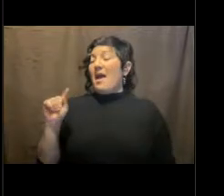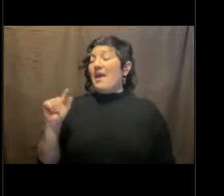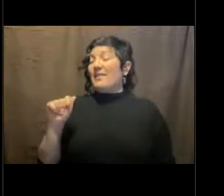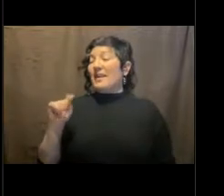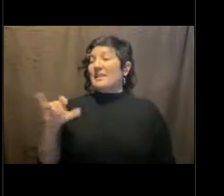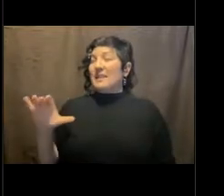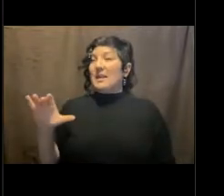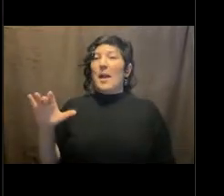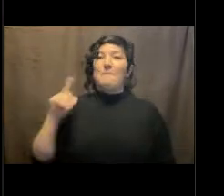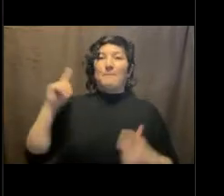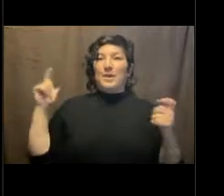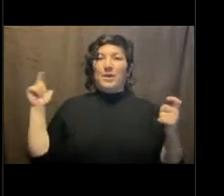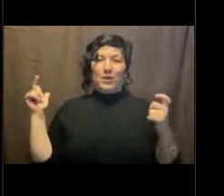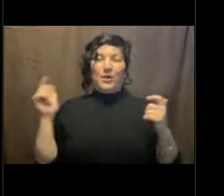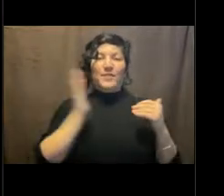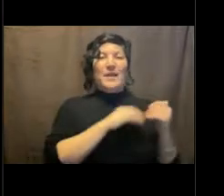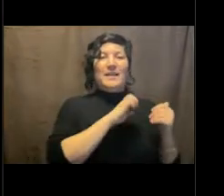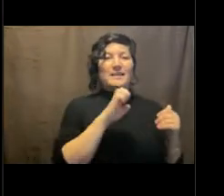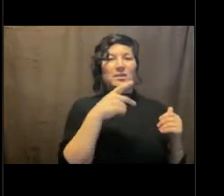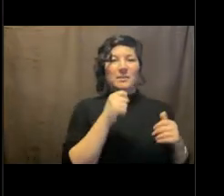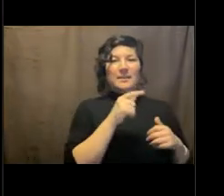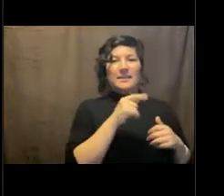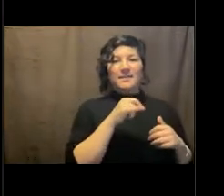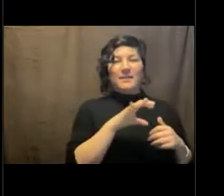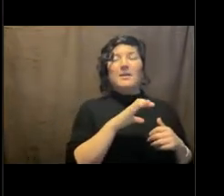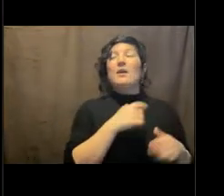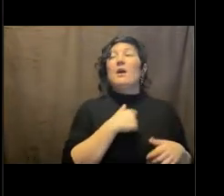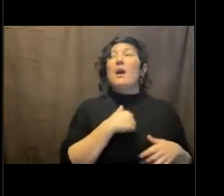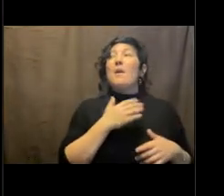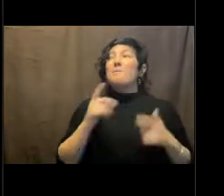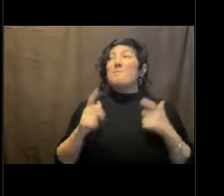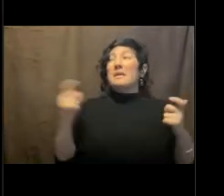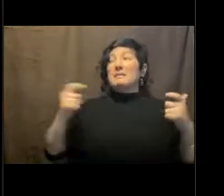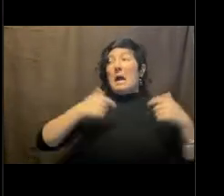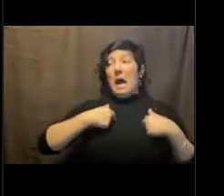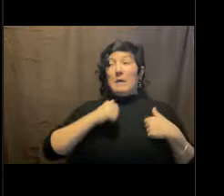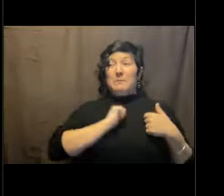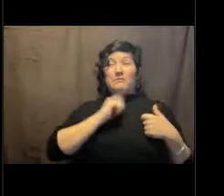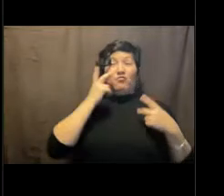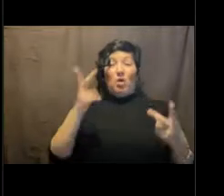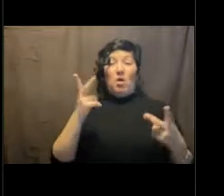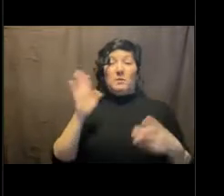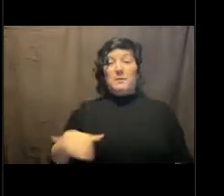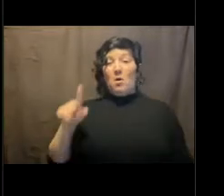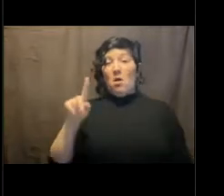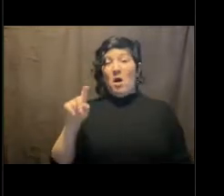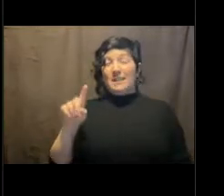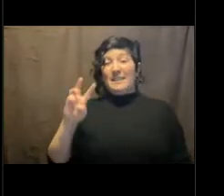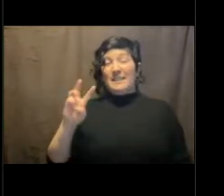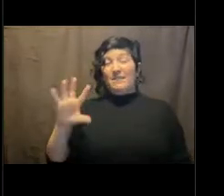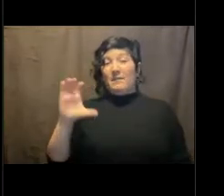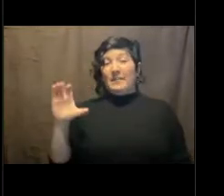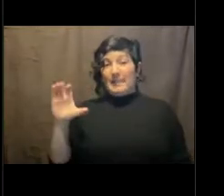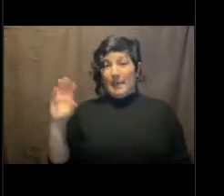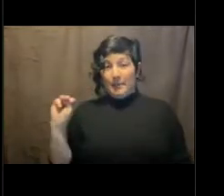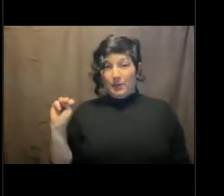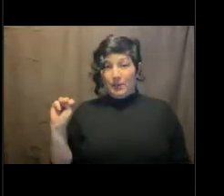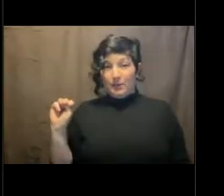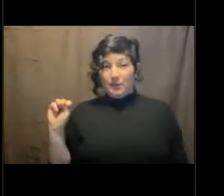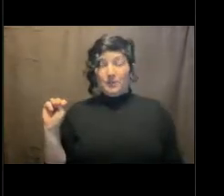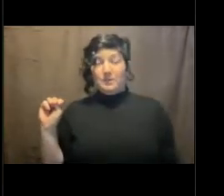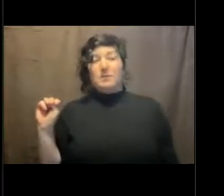turtles. The biggest turtle that I've ever seen nesting was about 165 centimeters in what we call